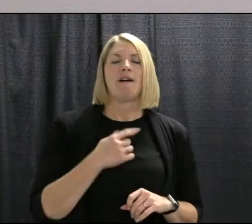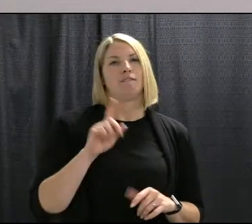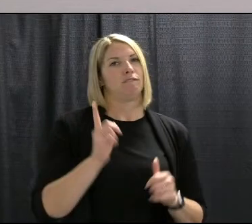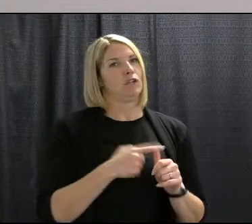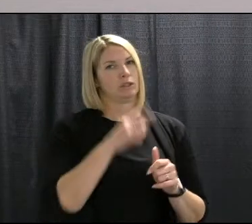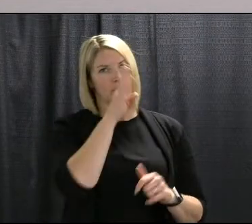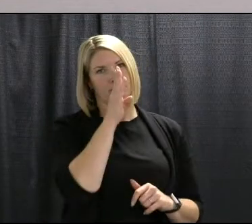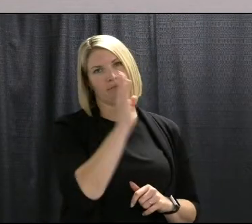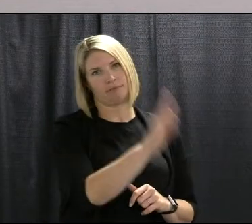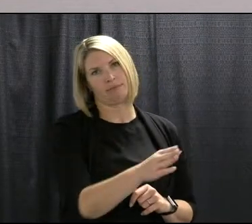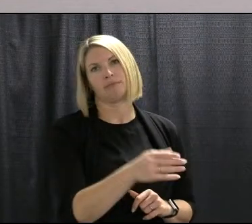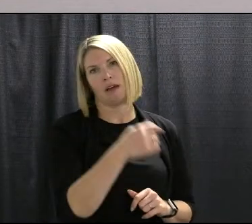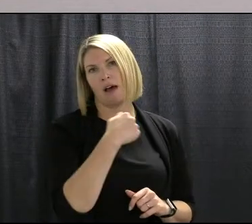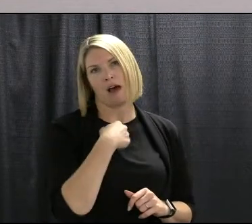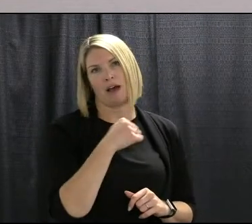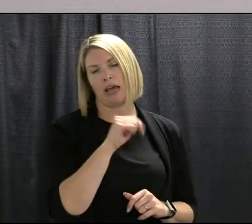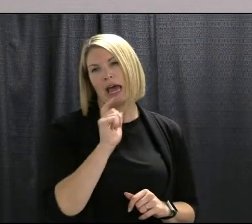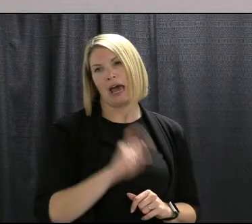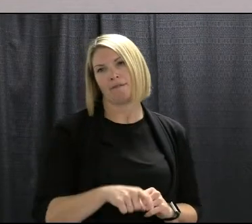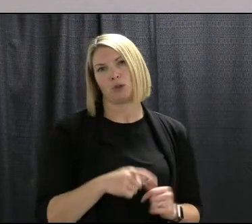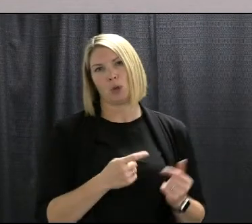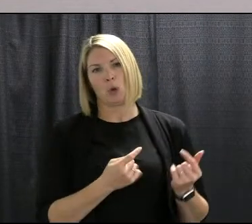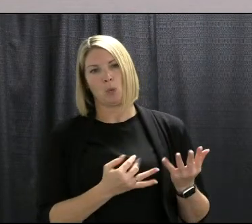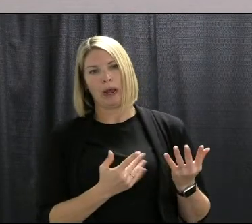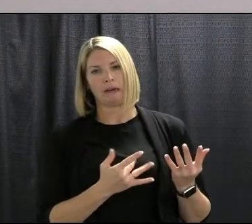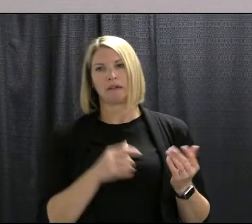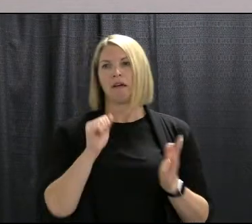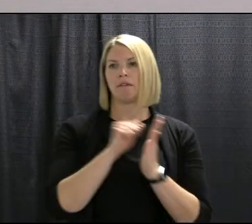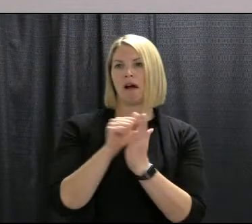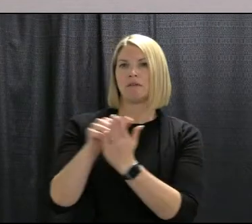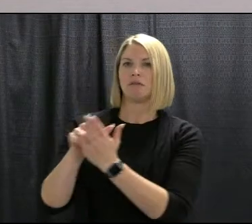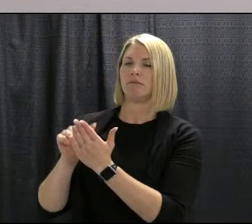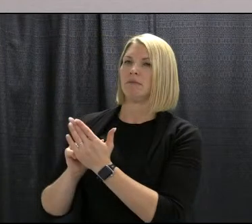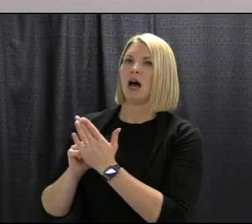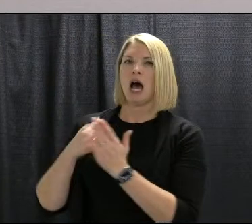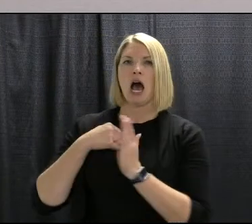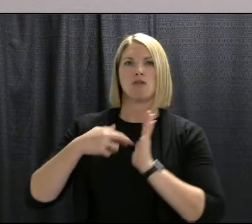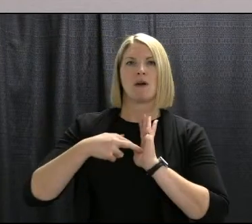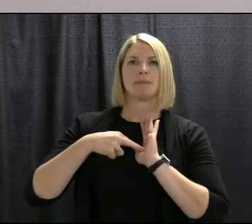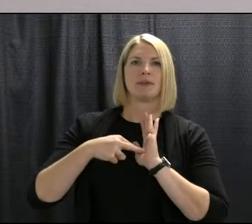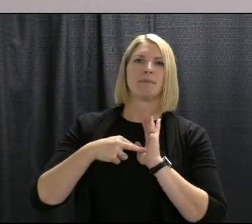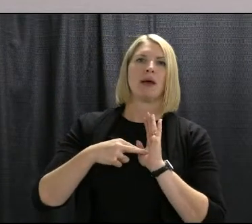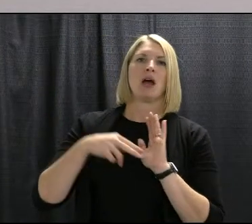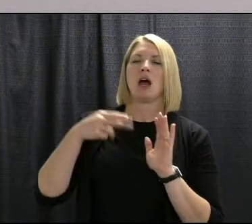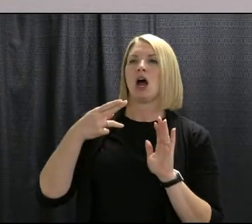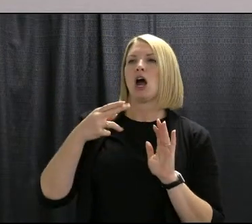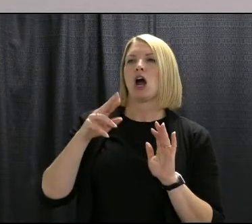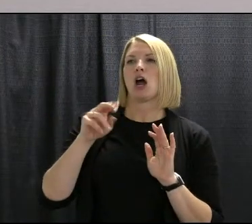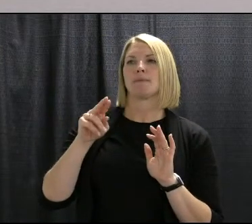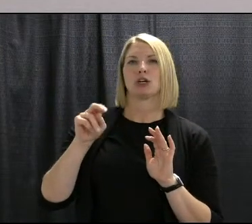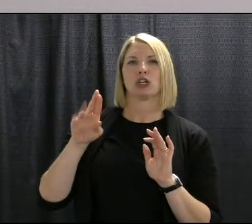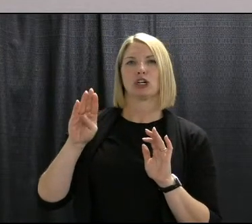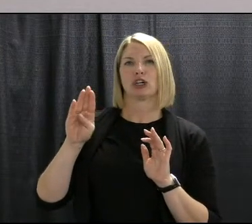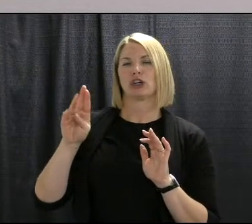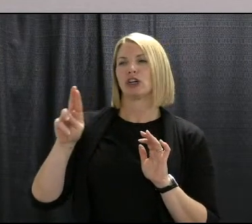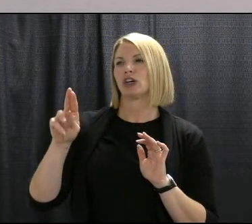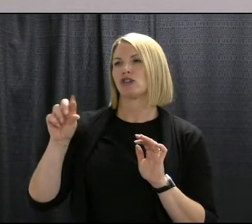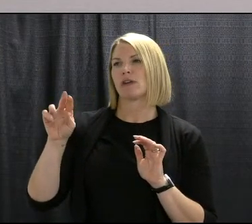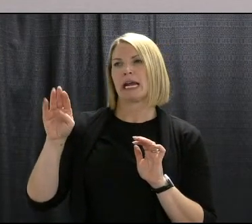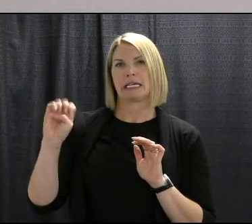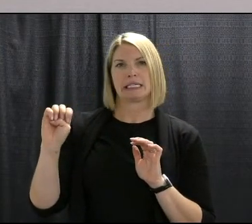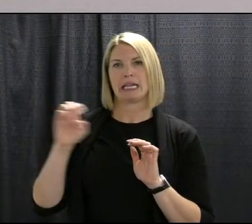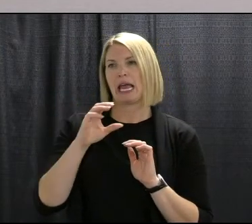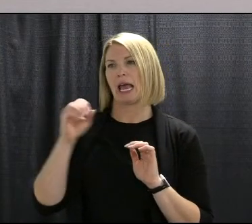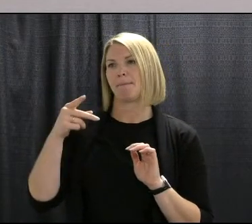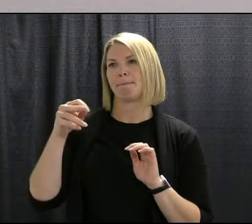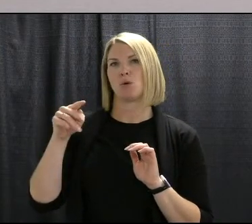with my community. I represent the district of Harbour Grace, Portagrave, and every moment I can to get out there to be involved in the community I am. Just yesterday I was hosting